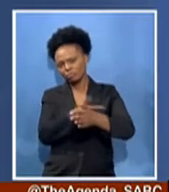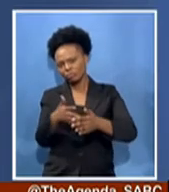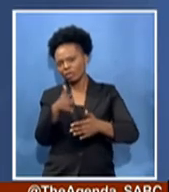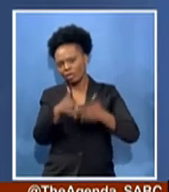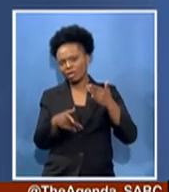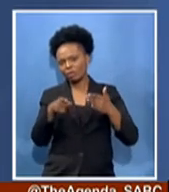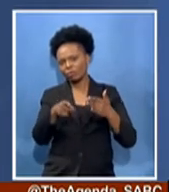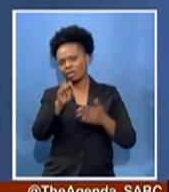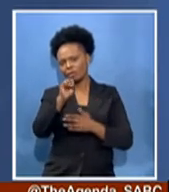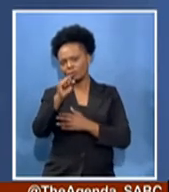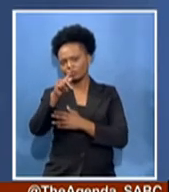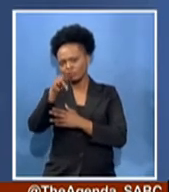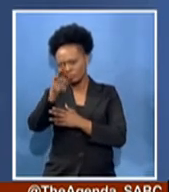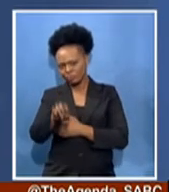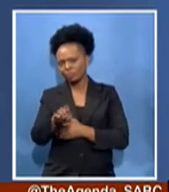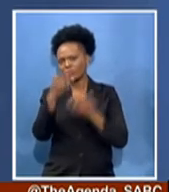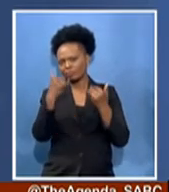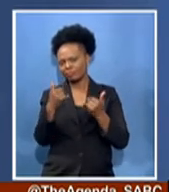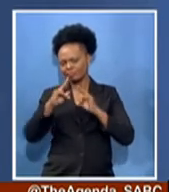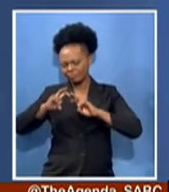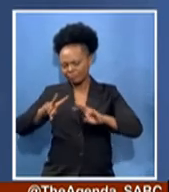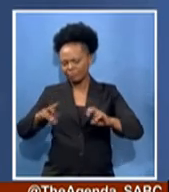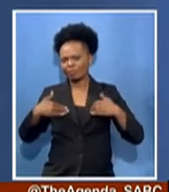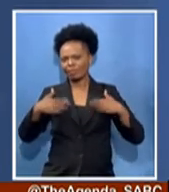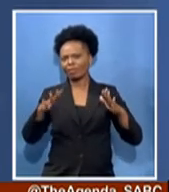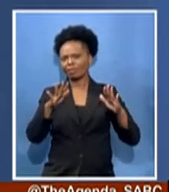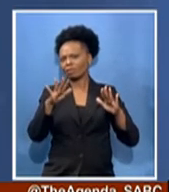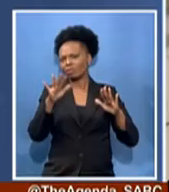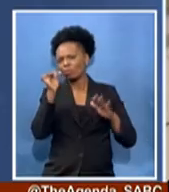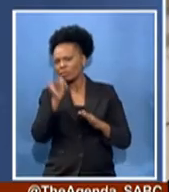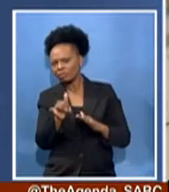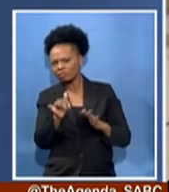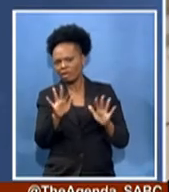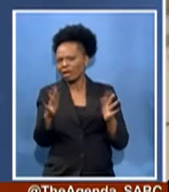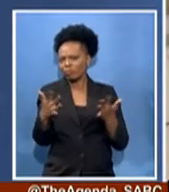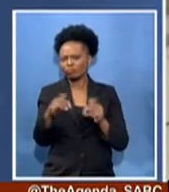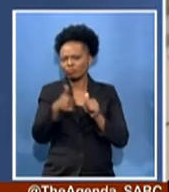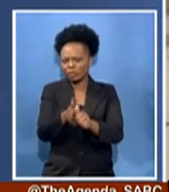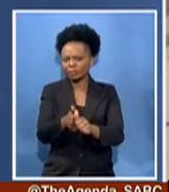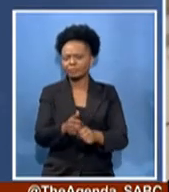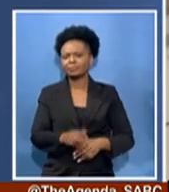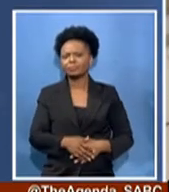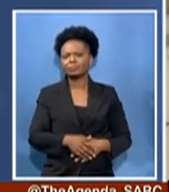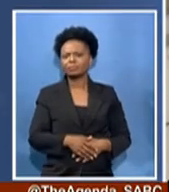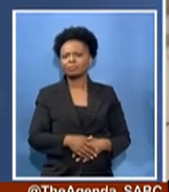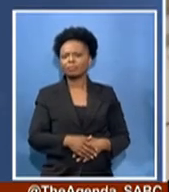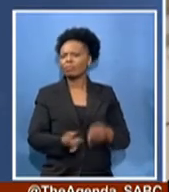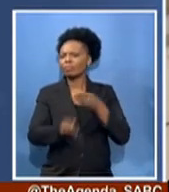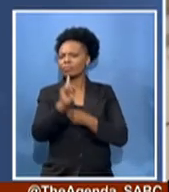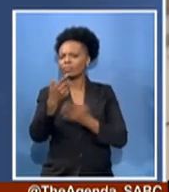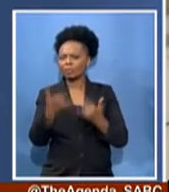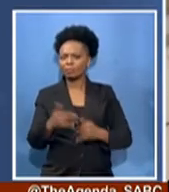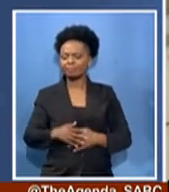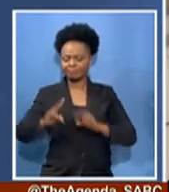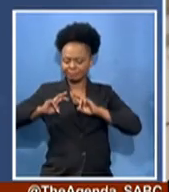What's the process now that follows? So the research team are putting together, they're changing what we call the informed